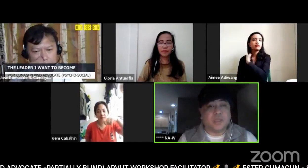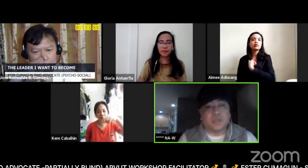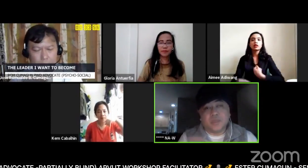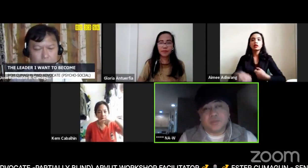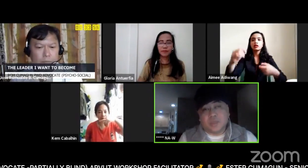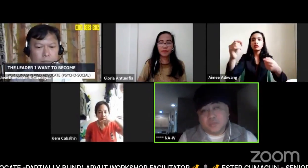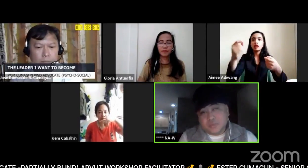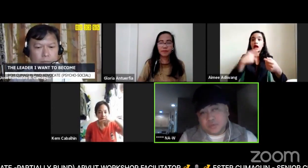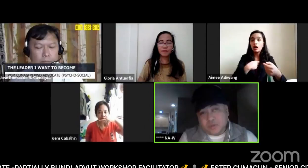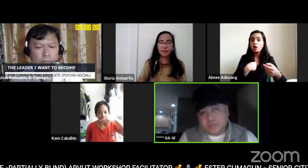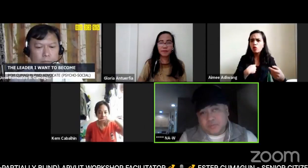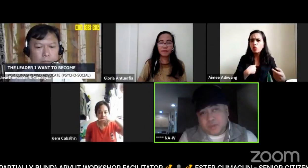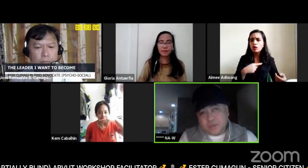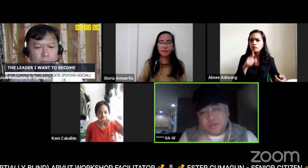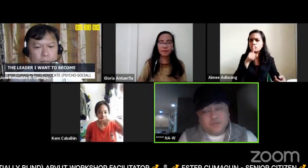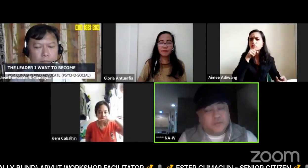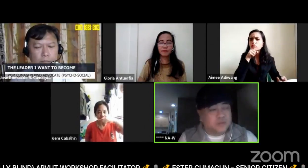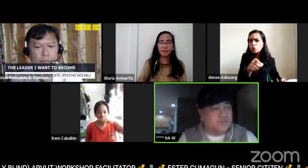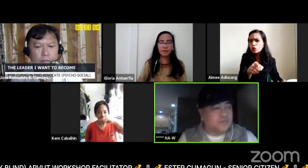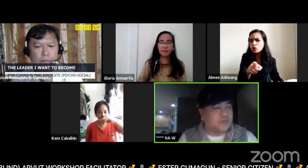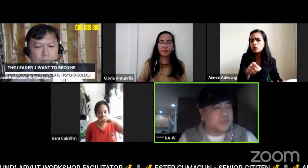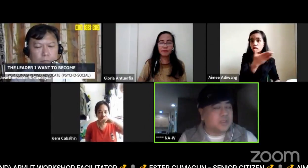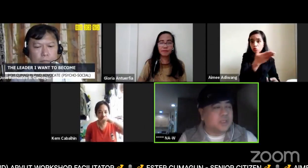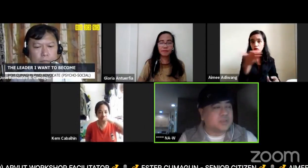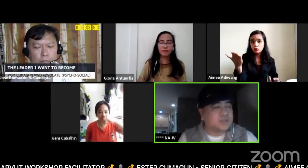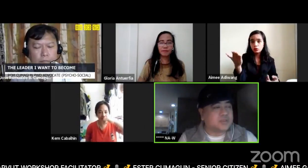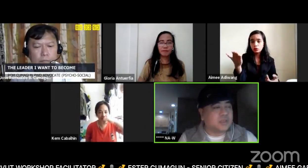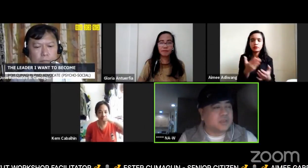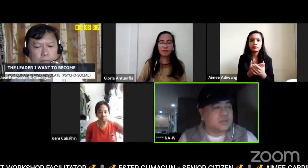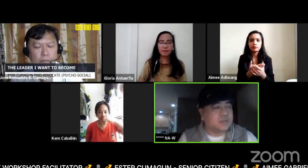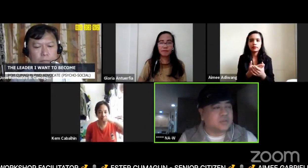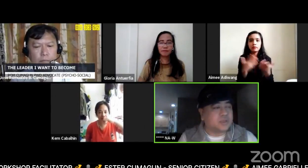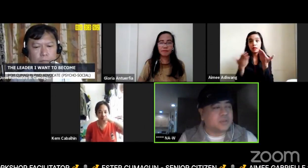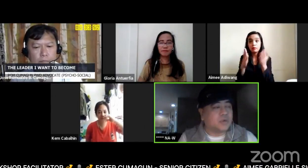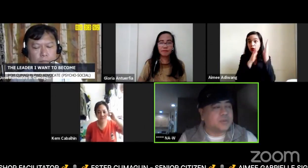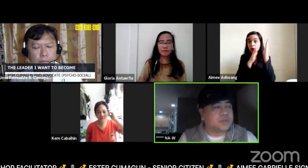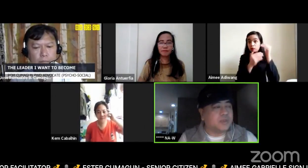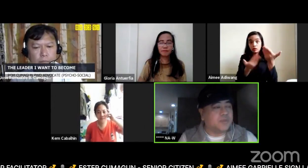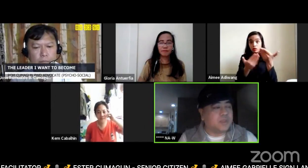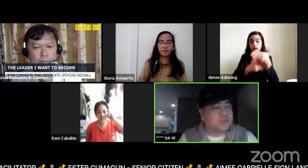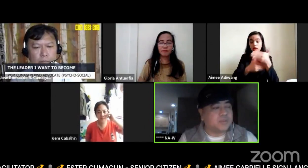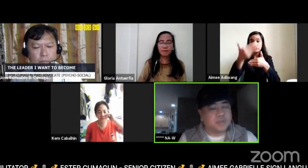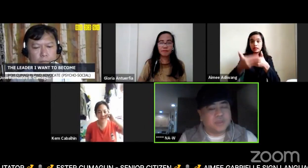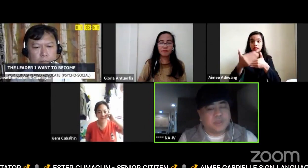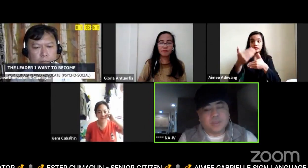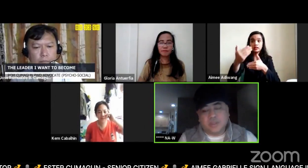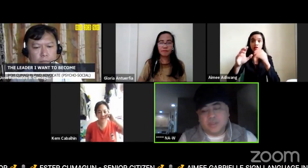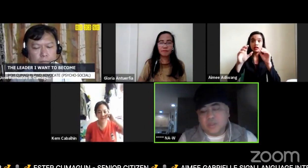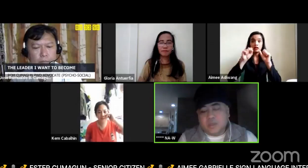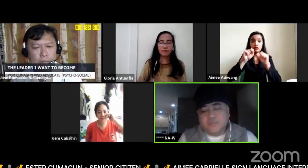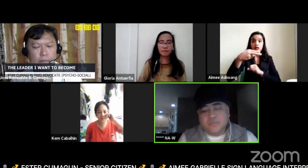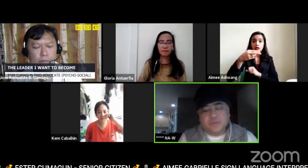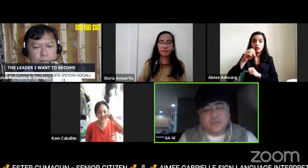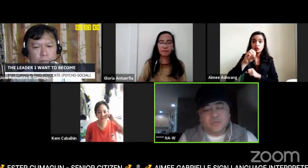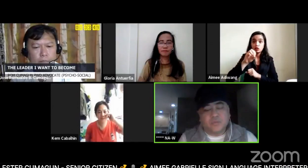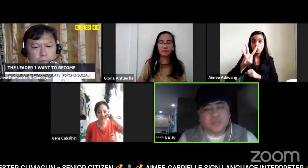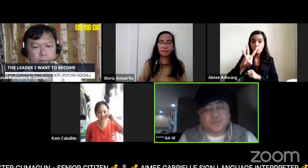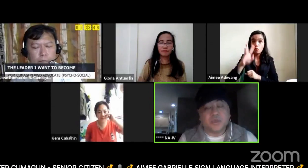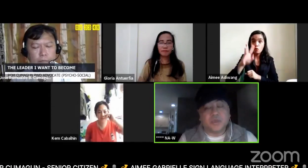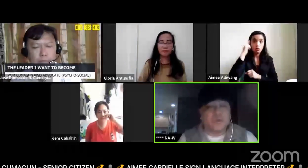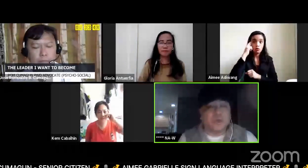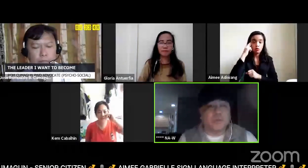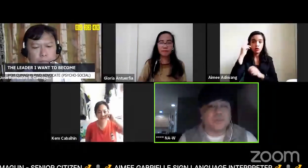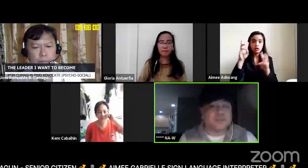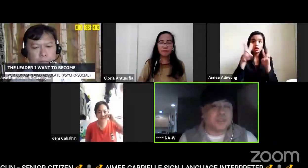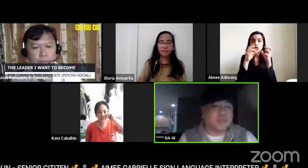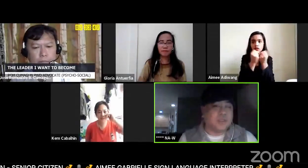the one I'm sure you've heard of the next show that Rom is having. It's about the ARVUT